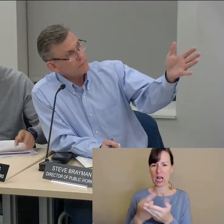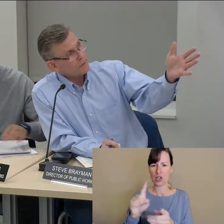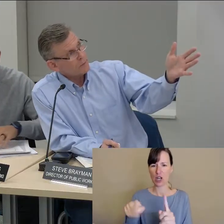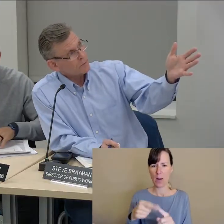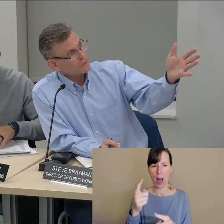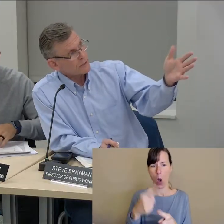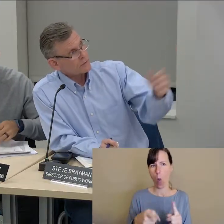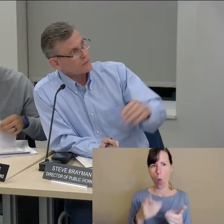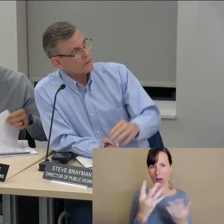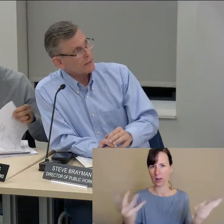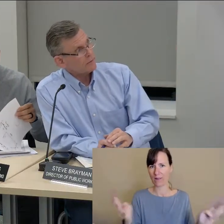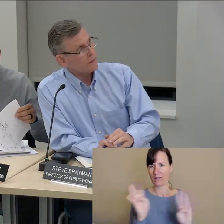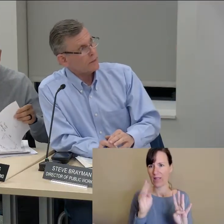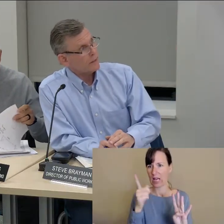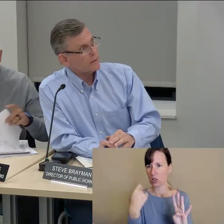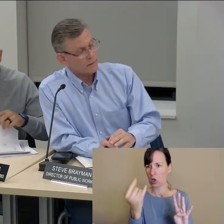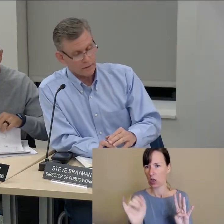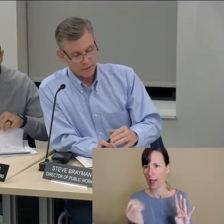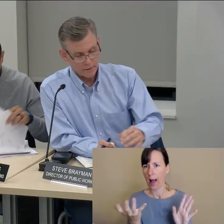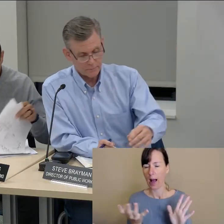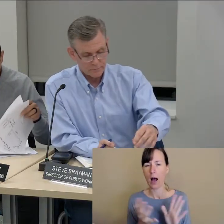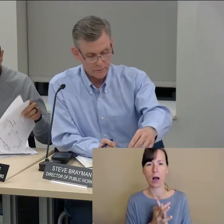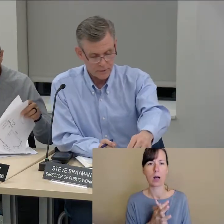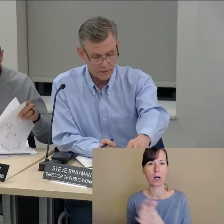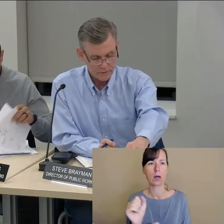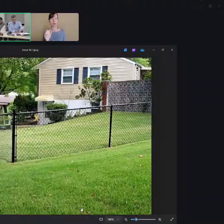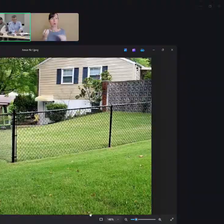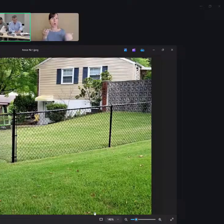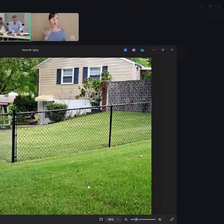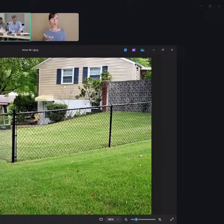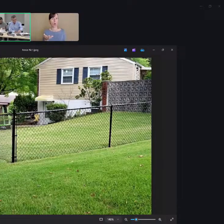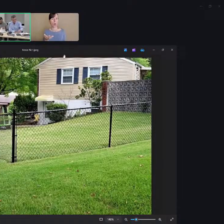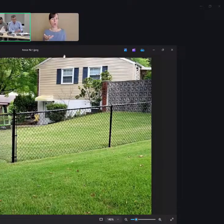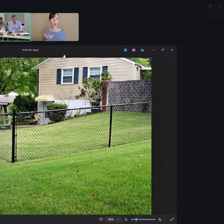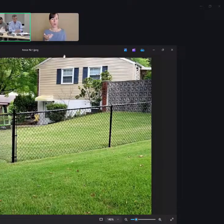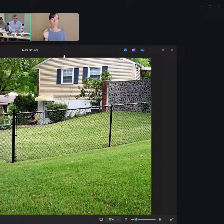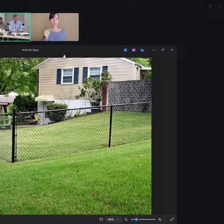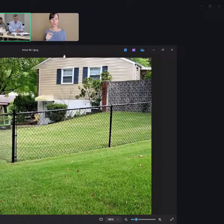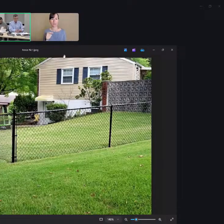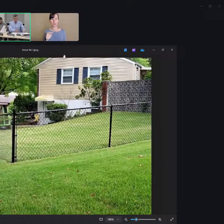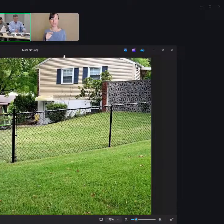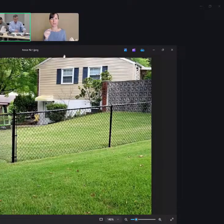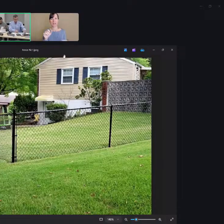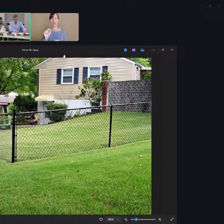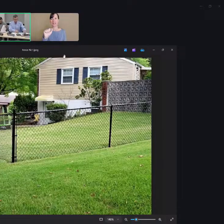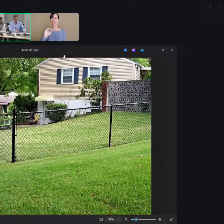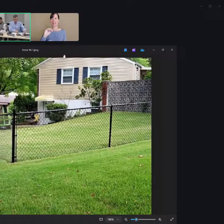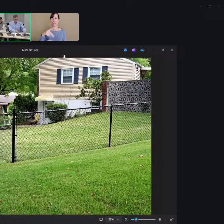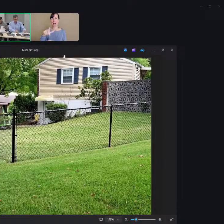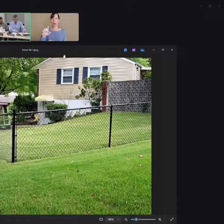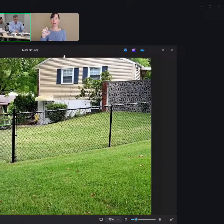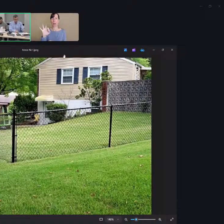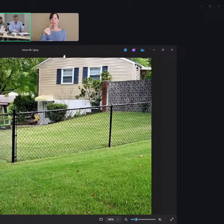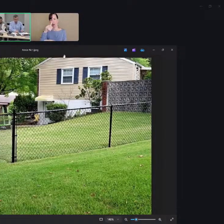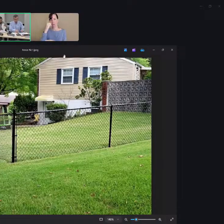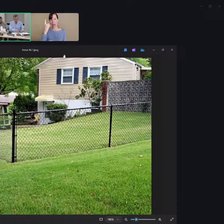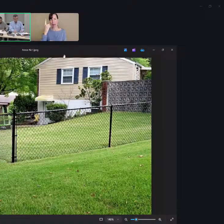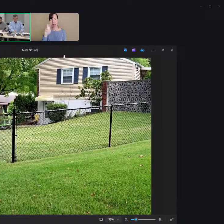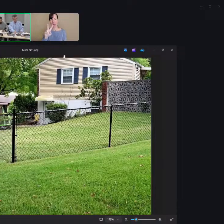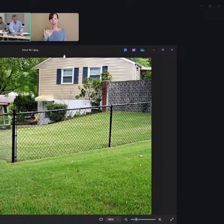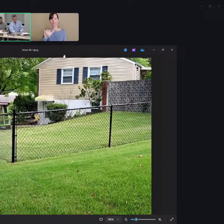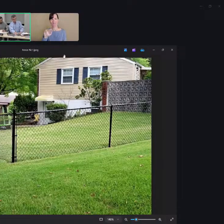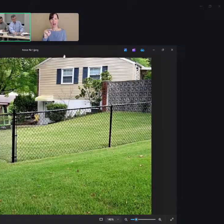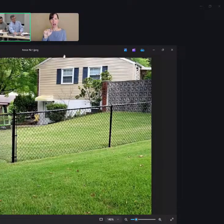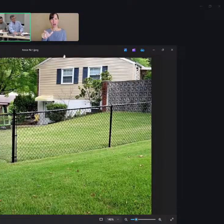have, and we're projecting it now, a sample of a black vinyl fence 4 feet tall.